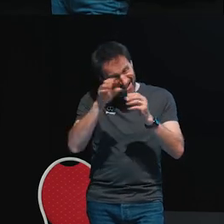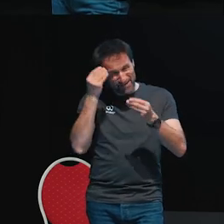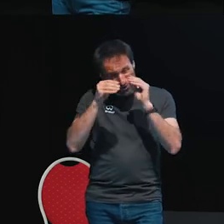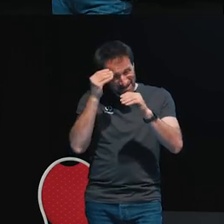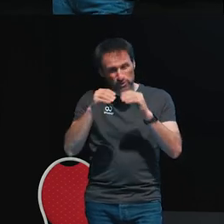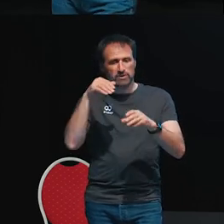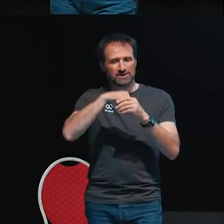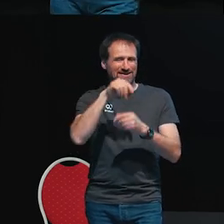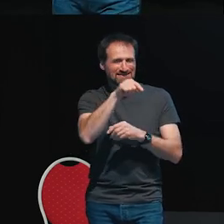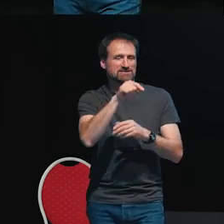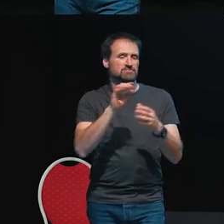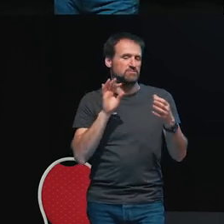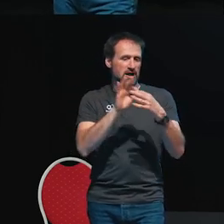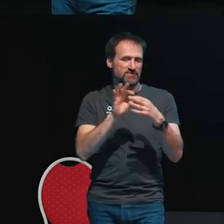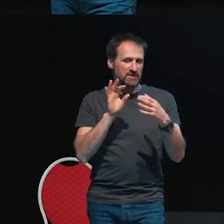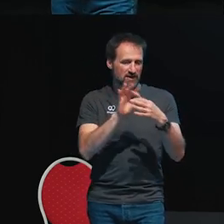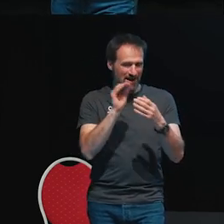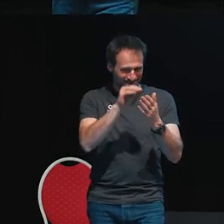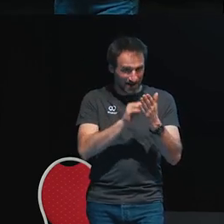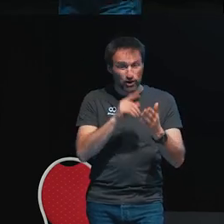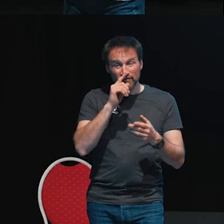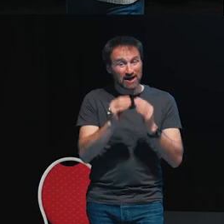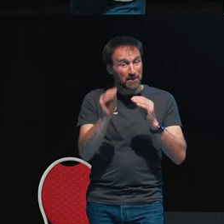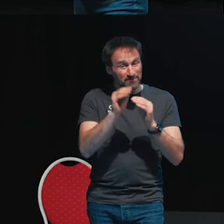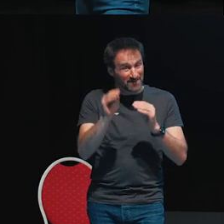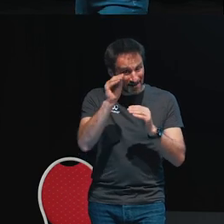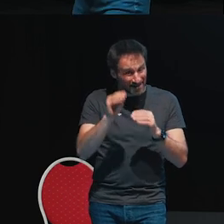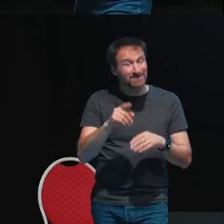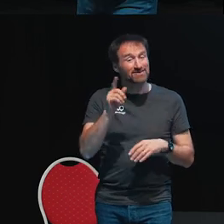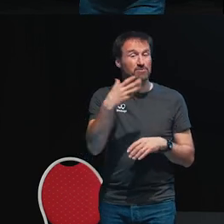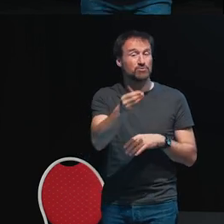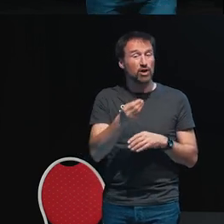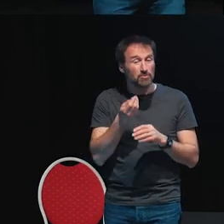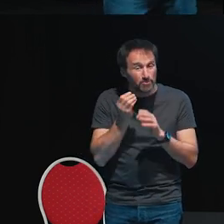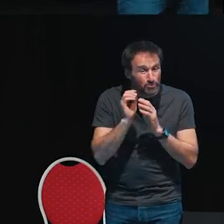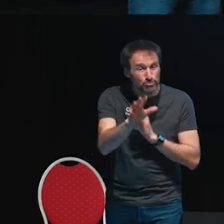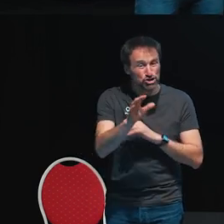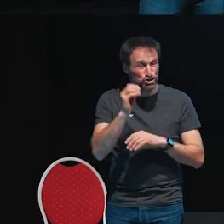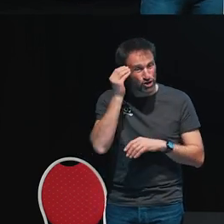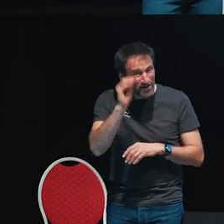into this one entry. And every time it gets updated, you get push notification. It's amazing.